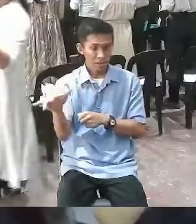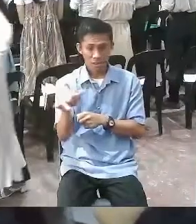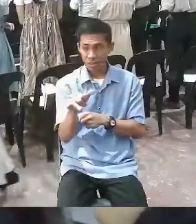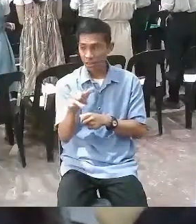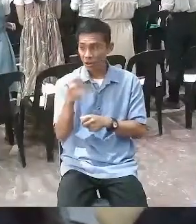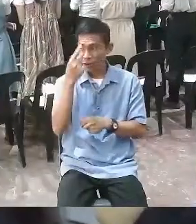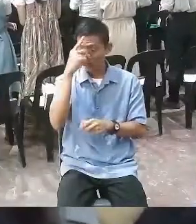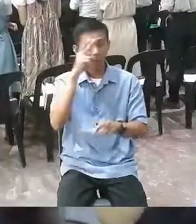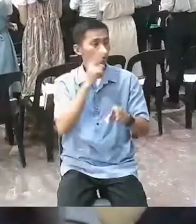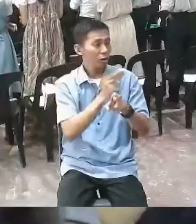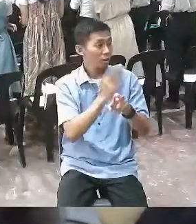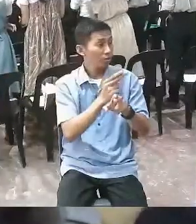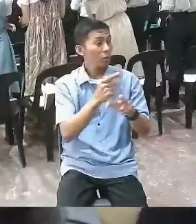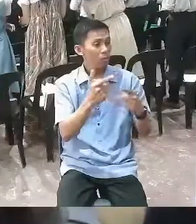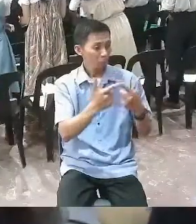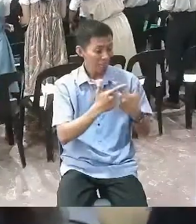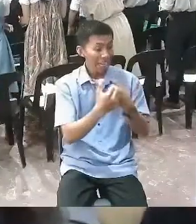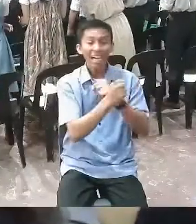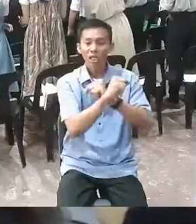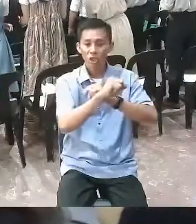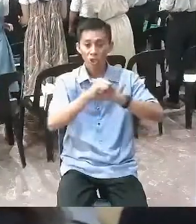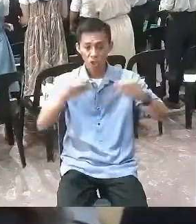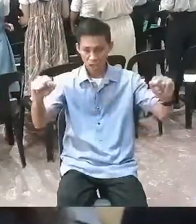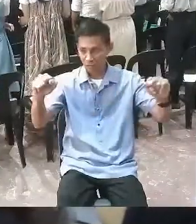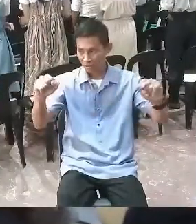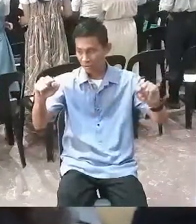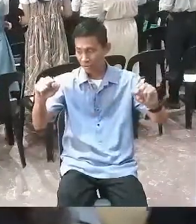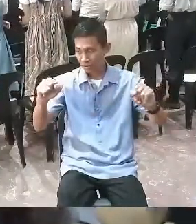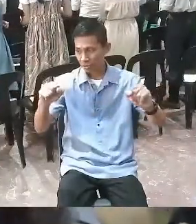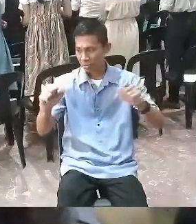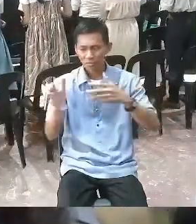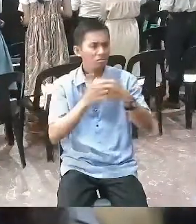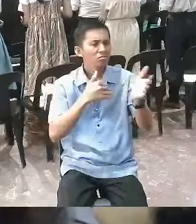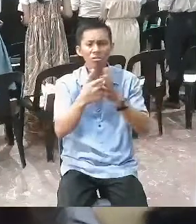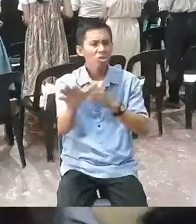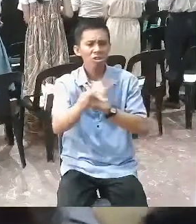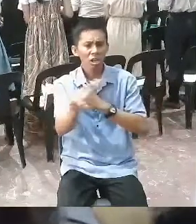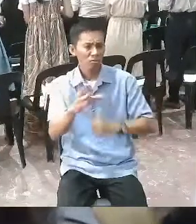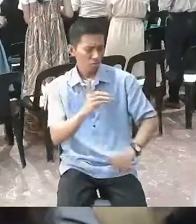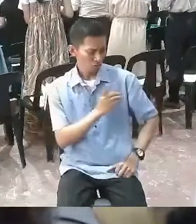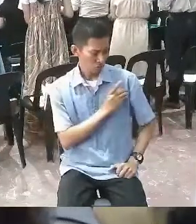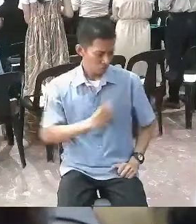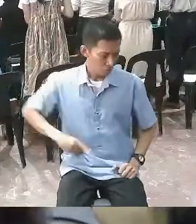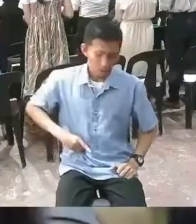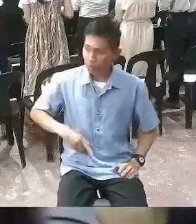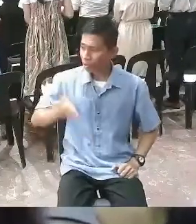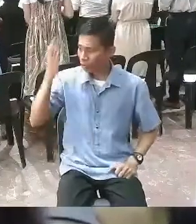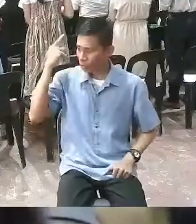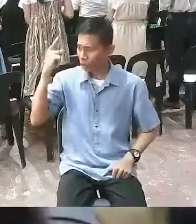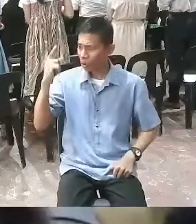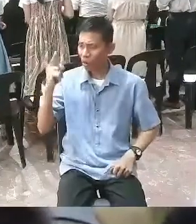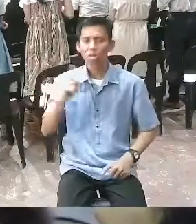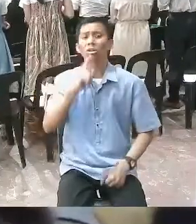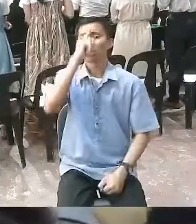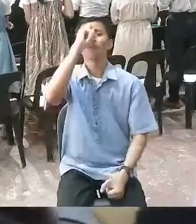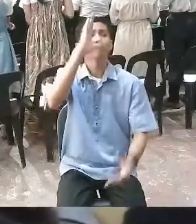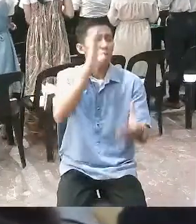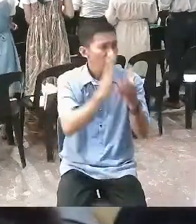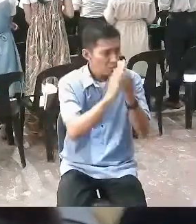for righteousness. Even as David also describeth the blessedness of the